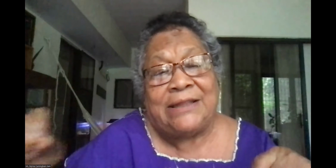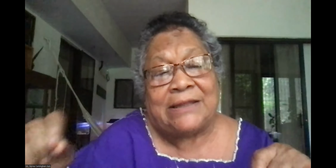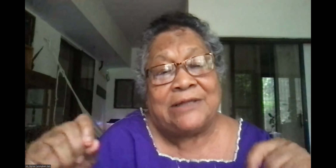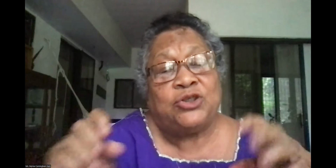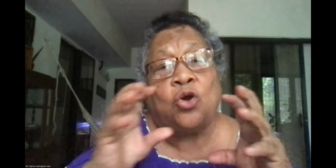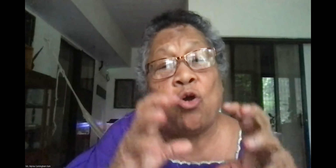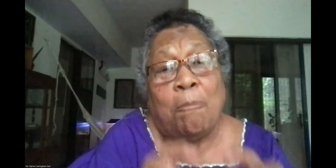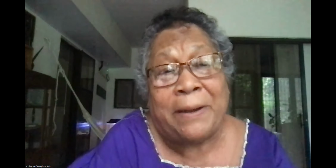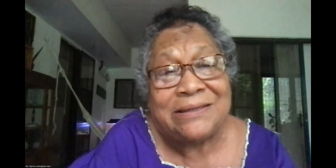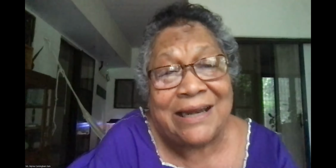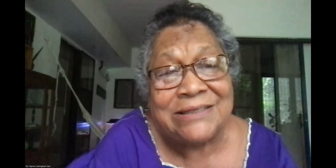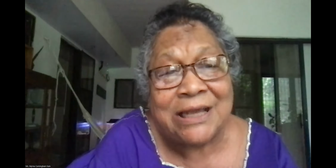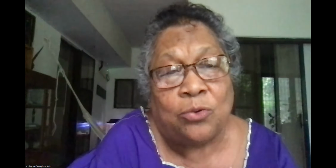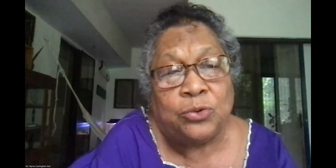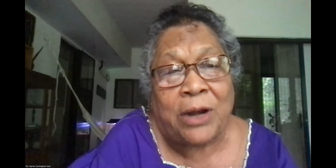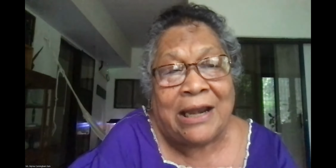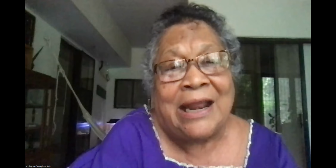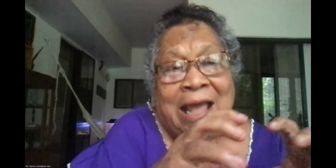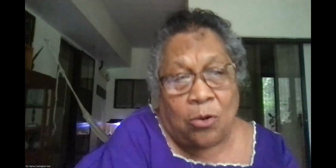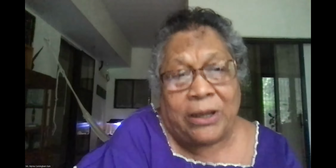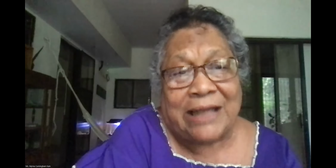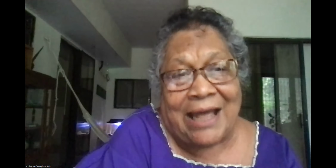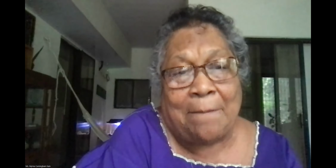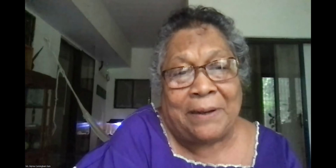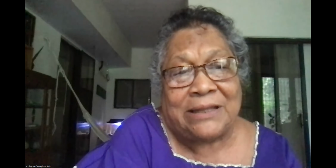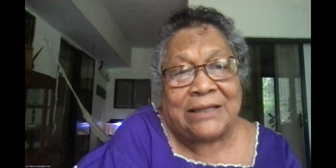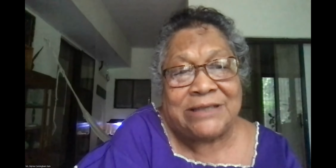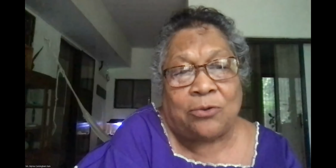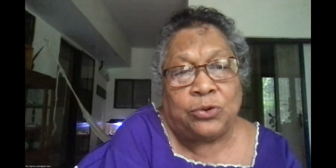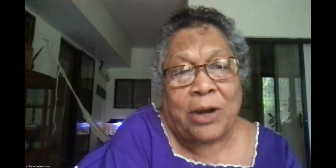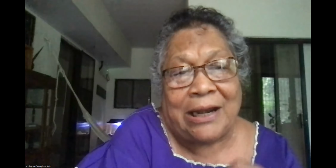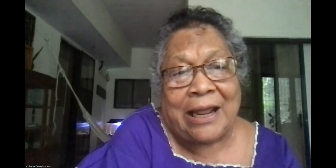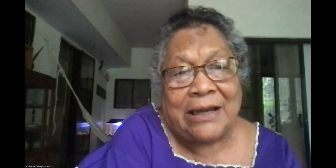continuity in the many levels of attention with cultural pertinence,